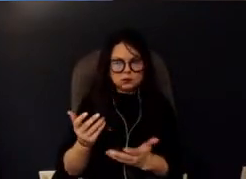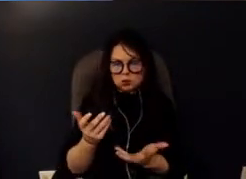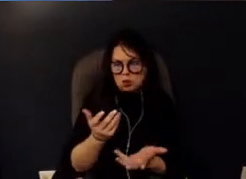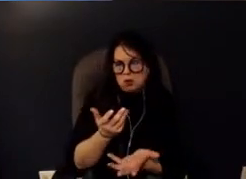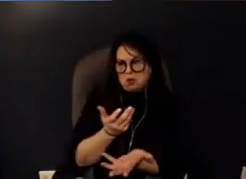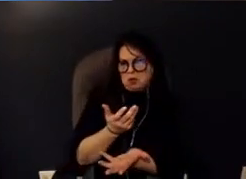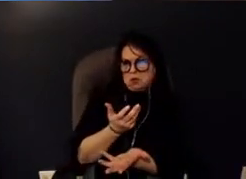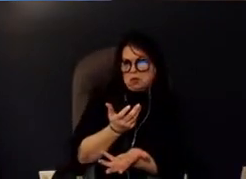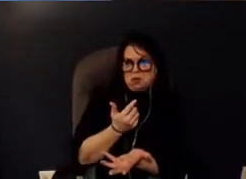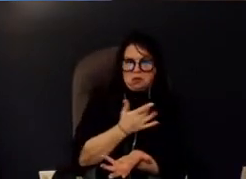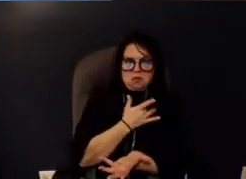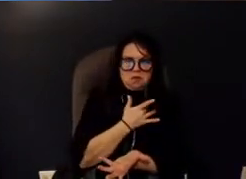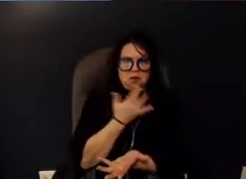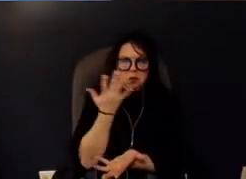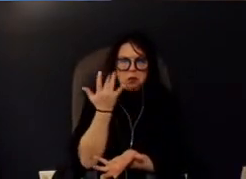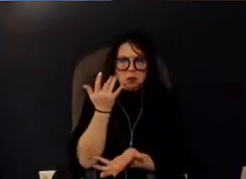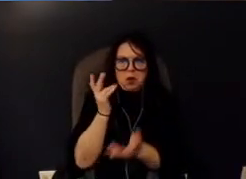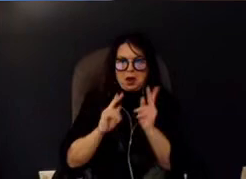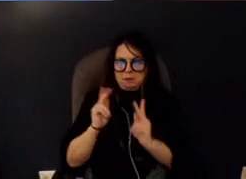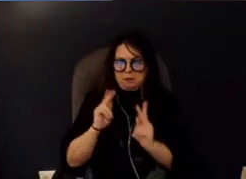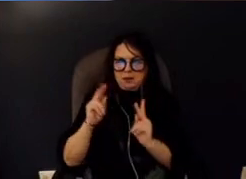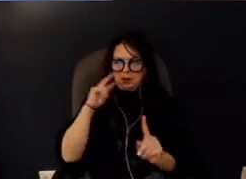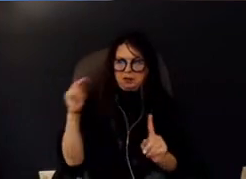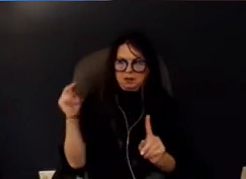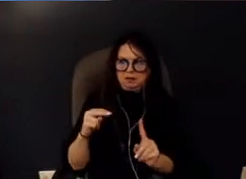interpreted that way.